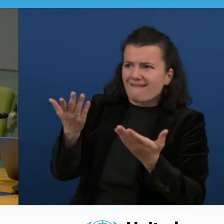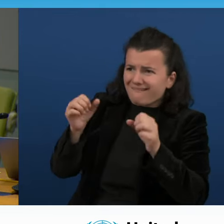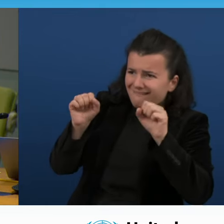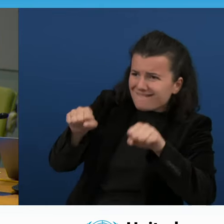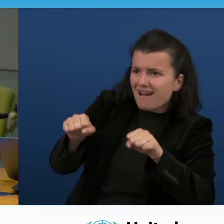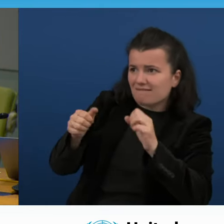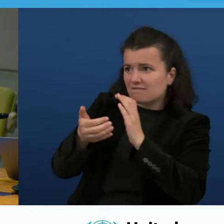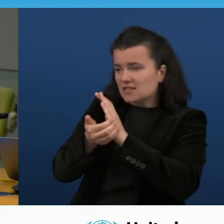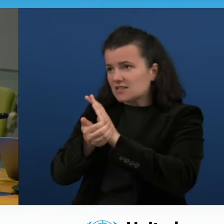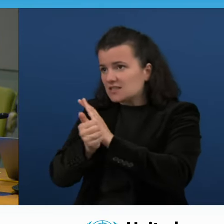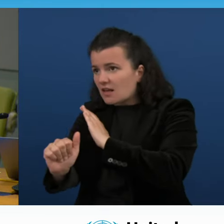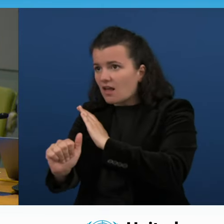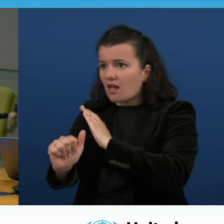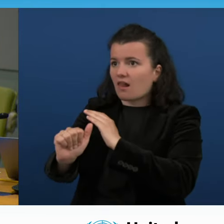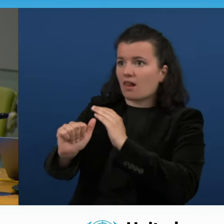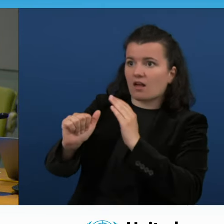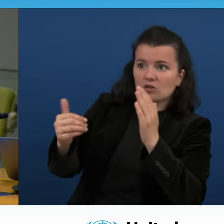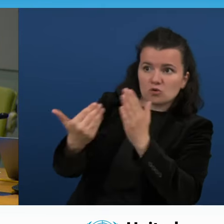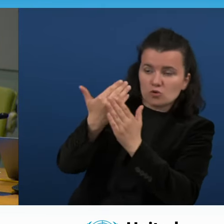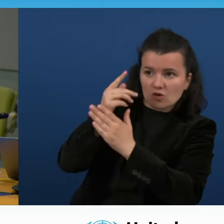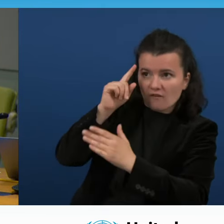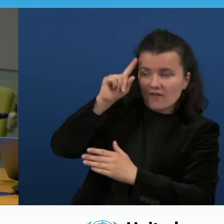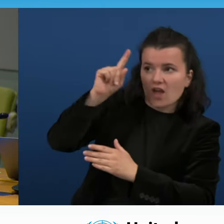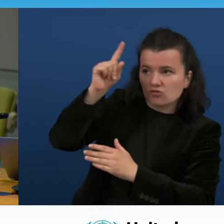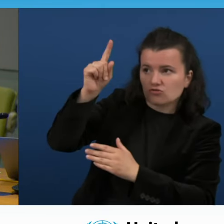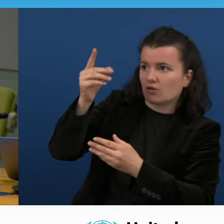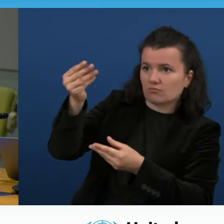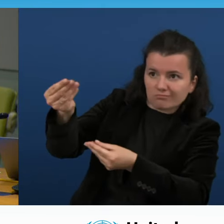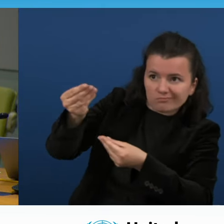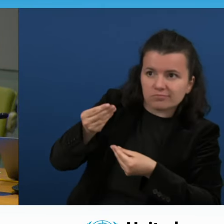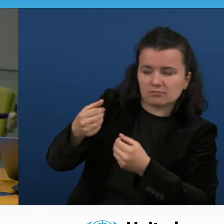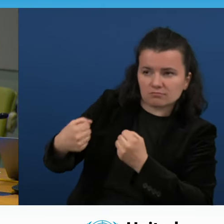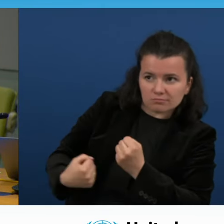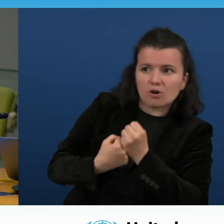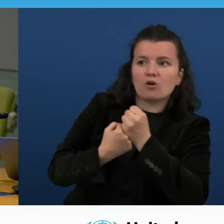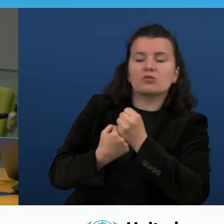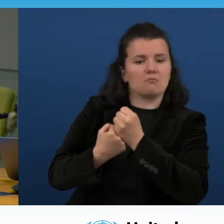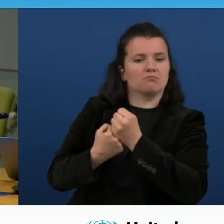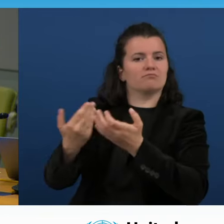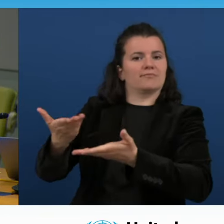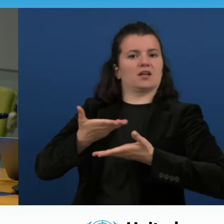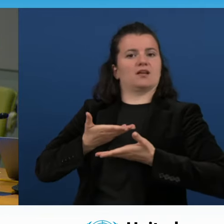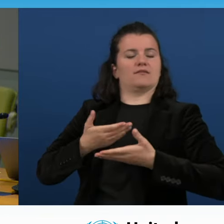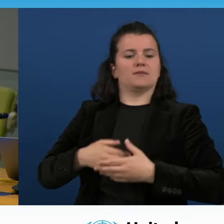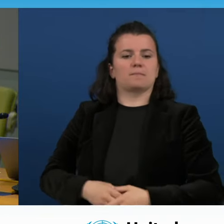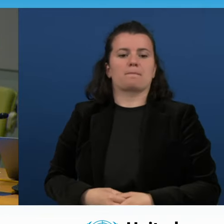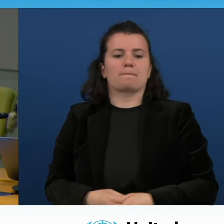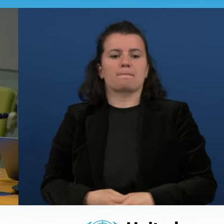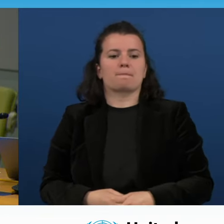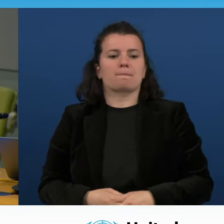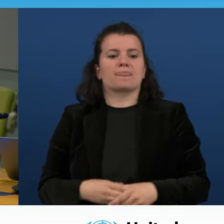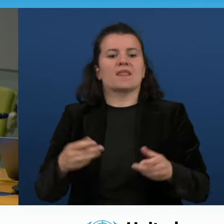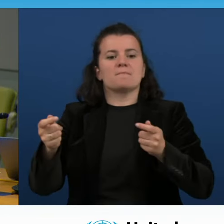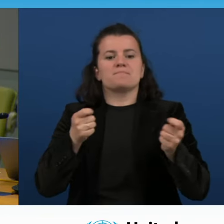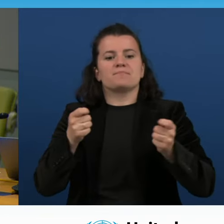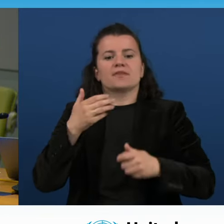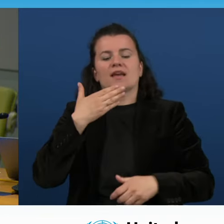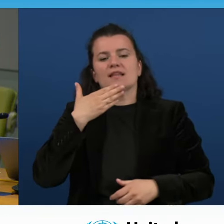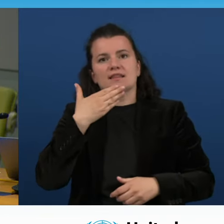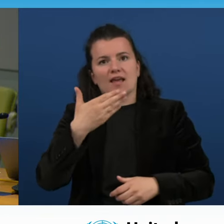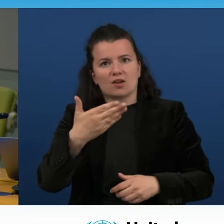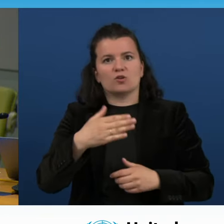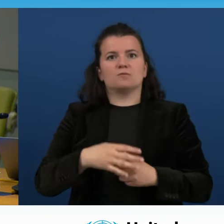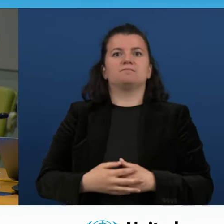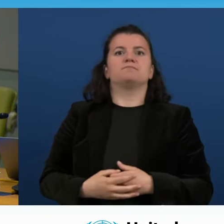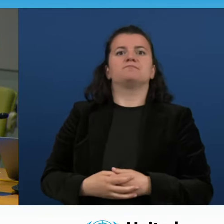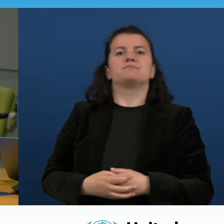on innovation. Thank you. So talking about meaningfulness, we'll go back to Elliot to wrap it up. So what